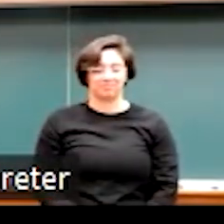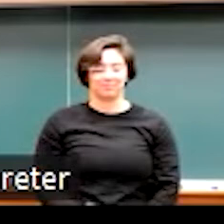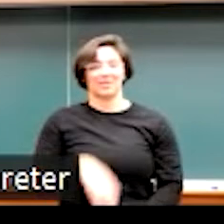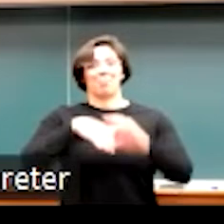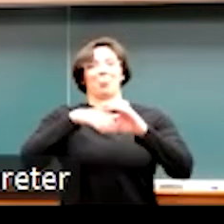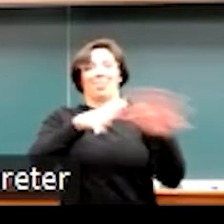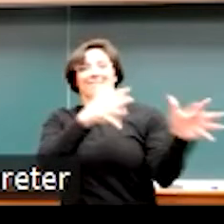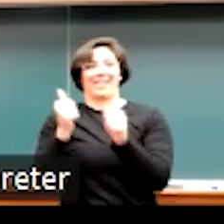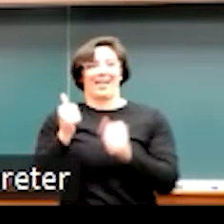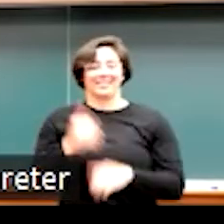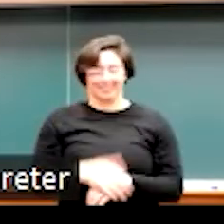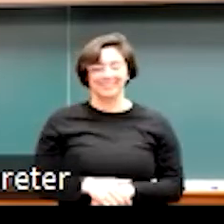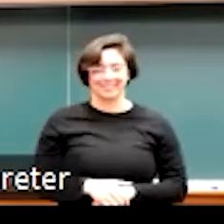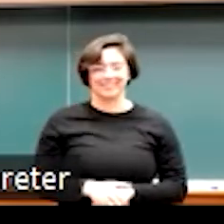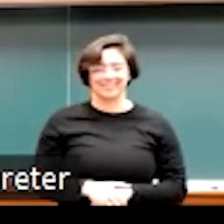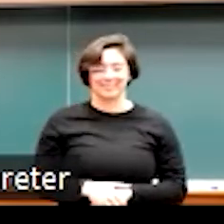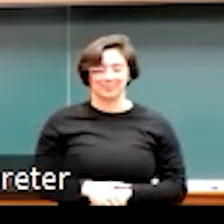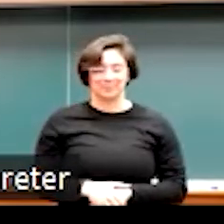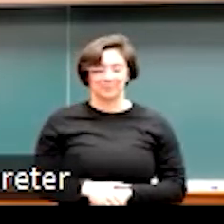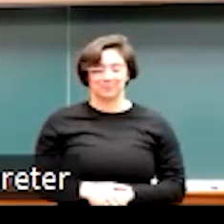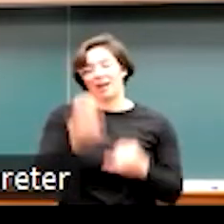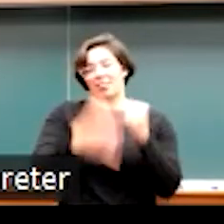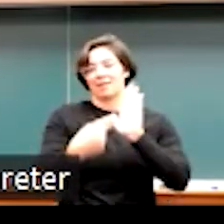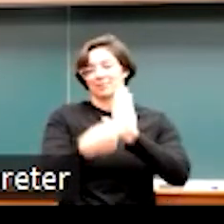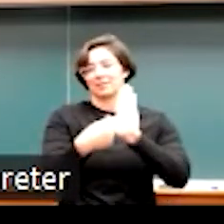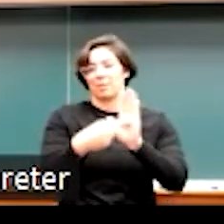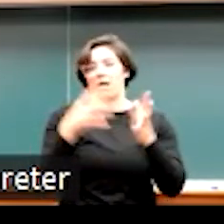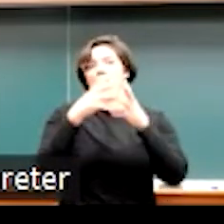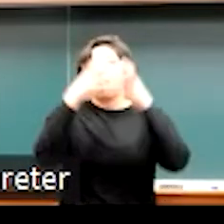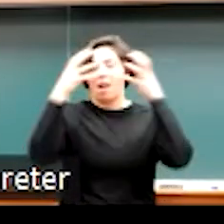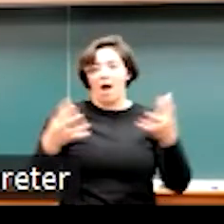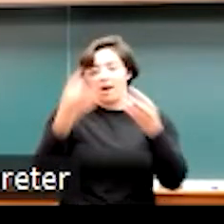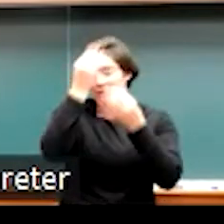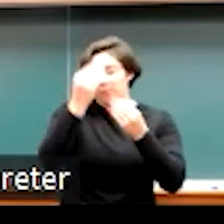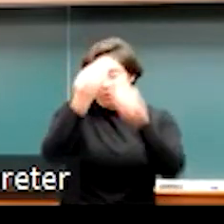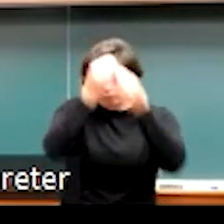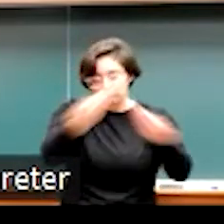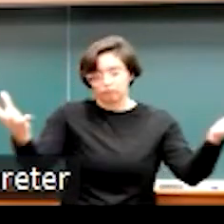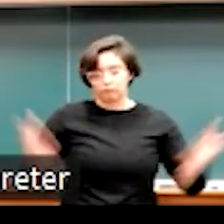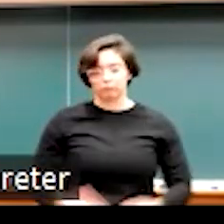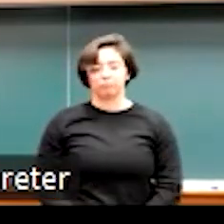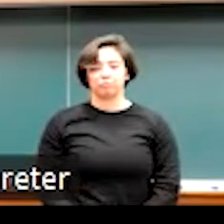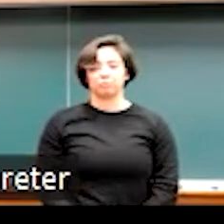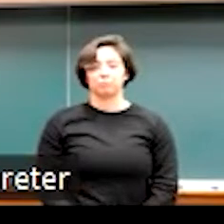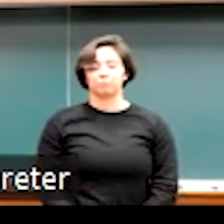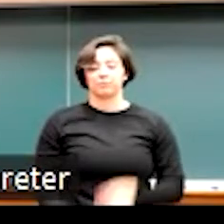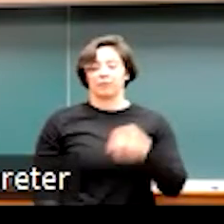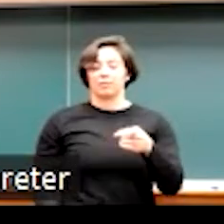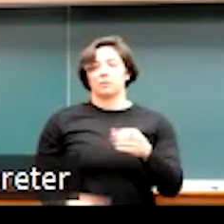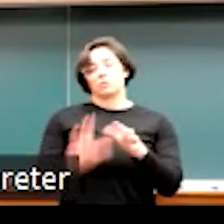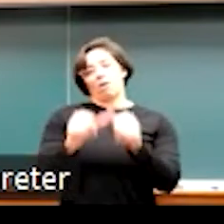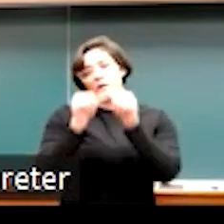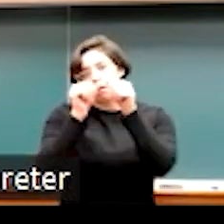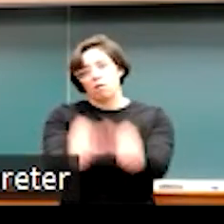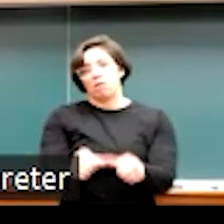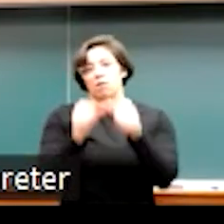talking fast and a lot. And there's a lot of information I think I'm putting out here. But this one is ongoing,